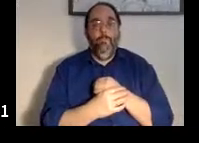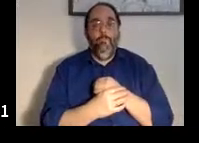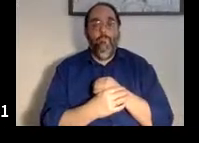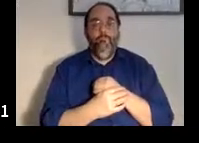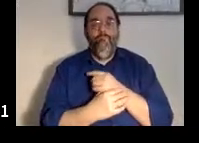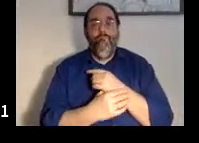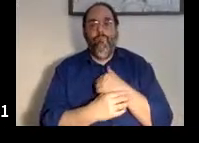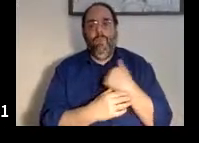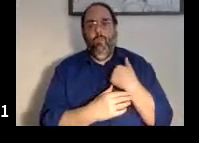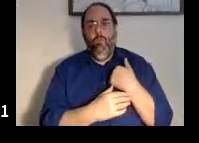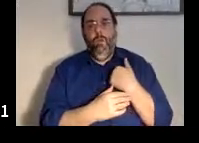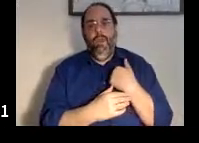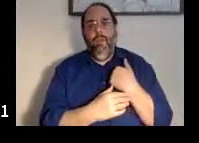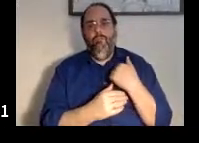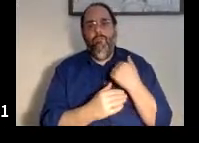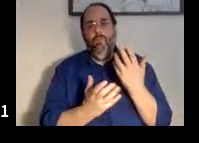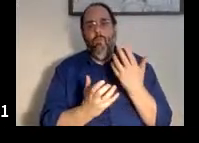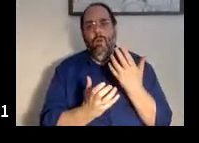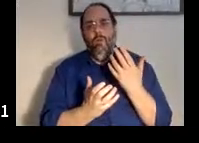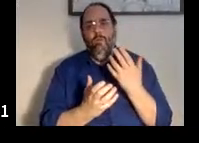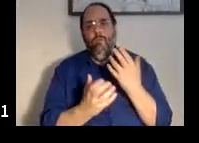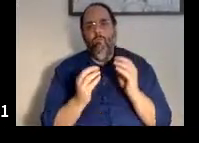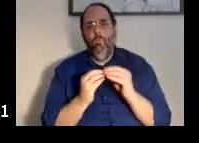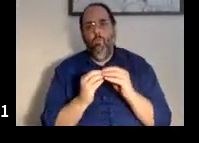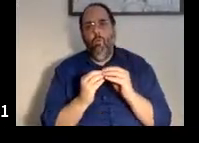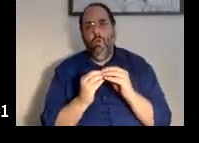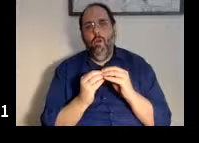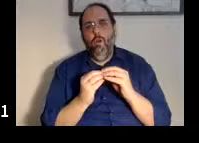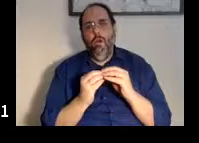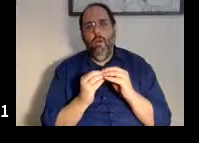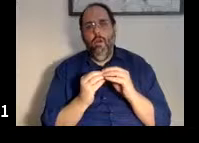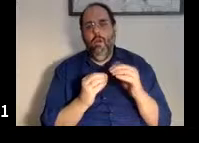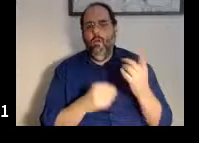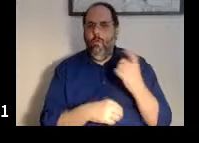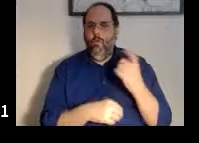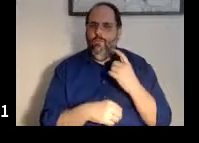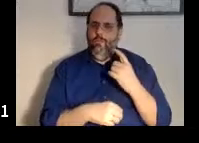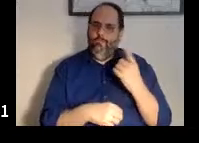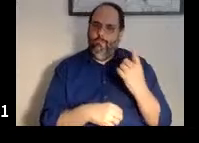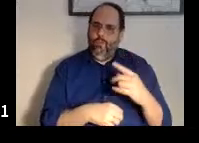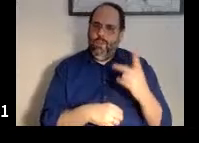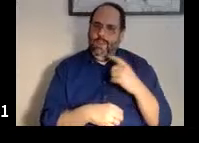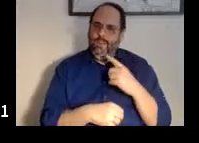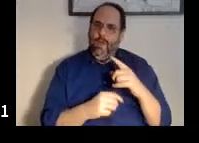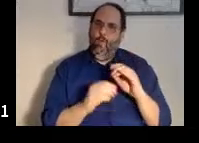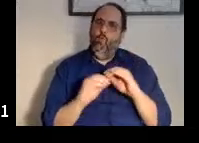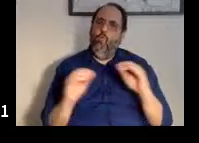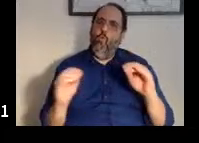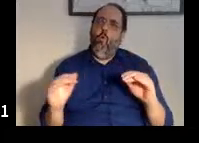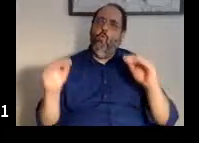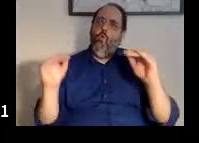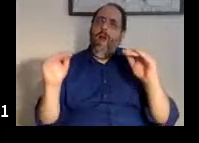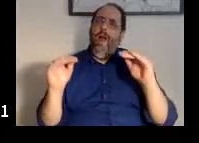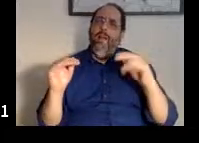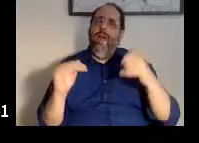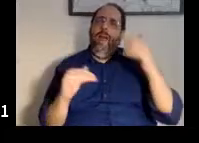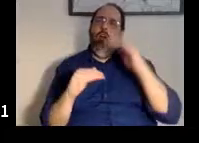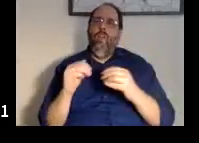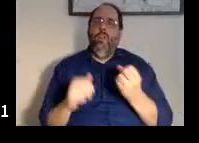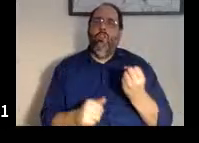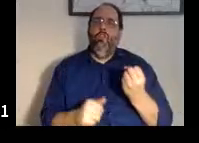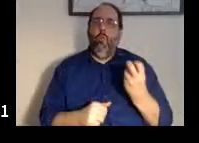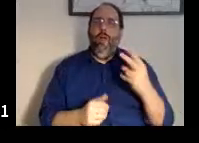We wanted more, or another question came in about no rise greater than 12 inches.